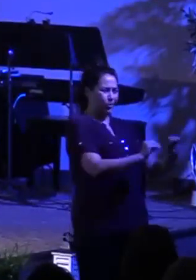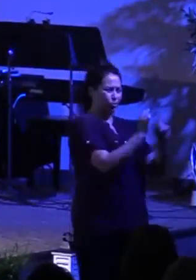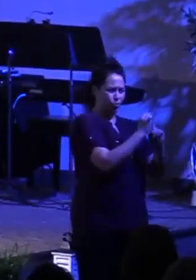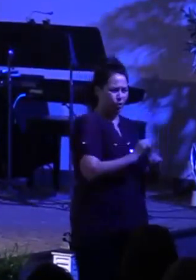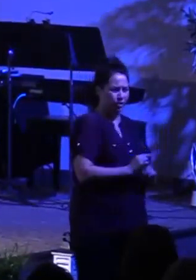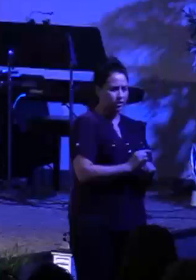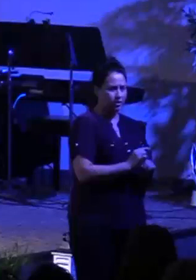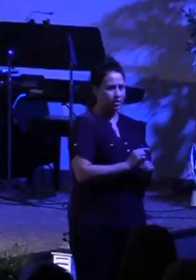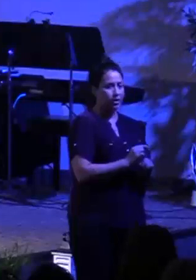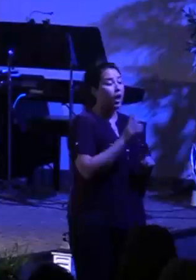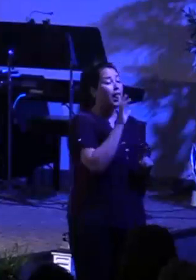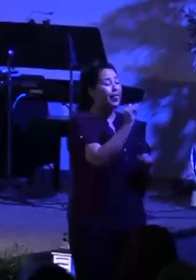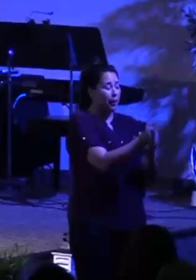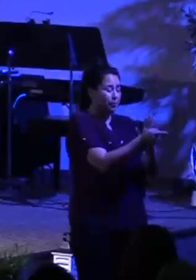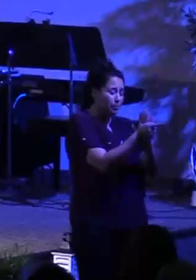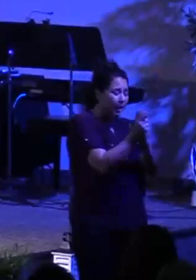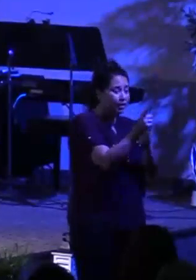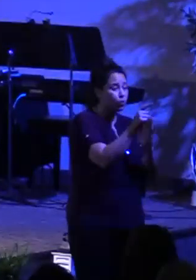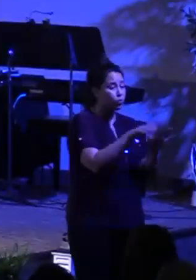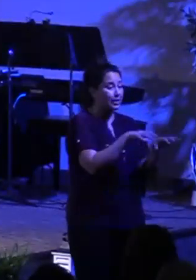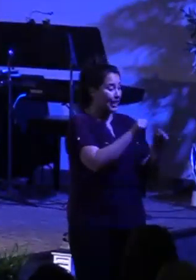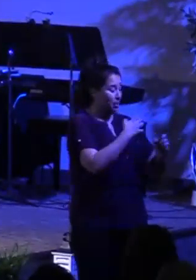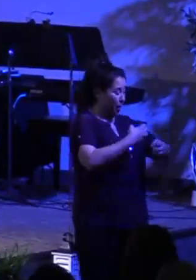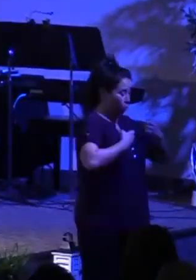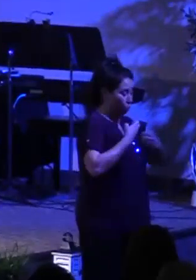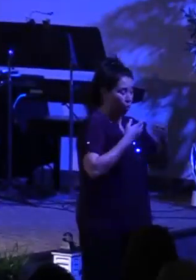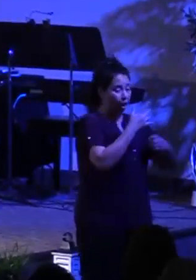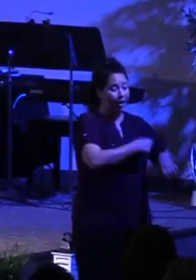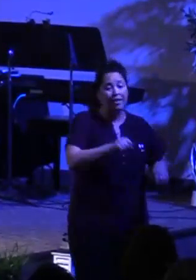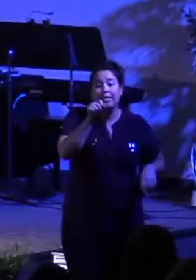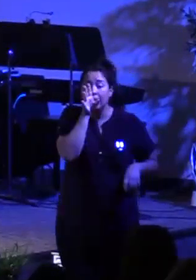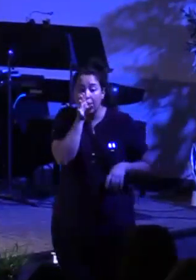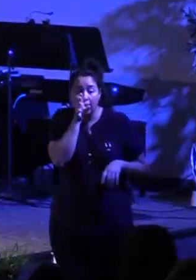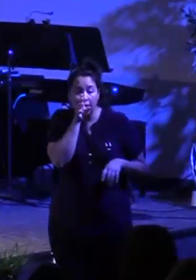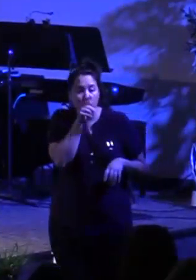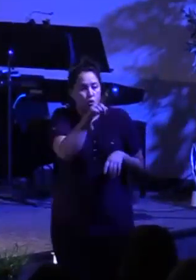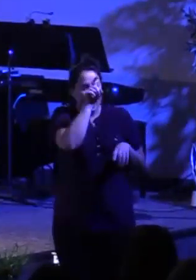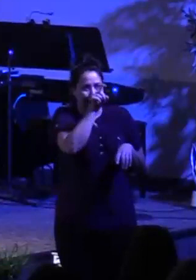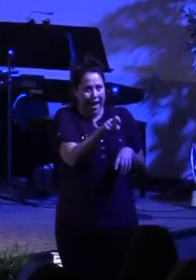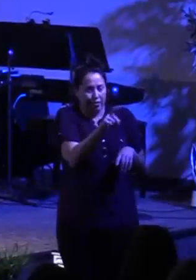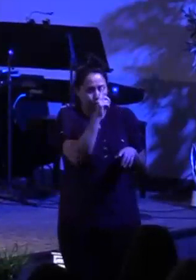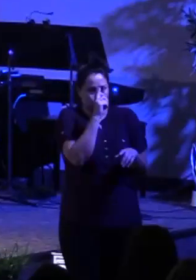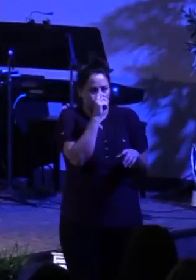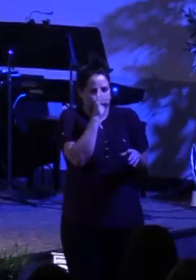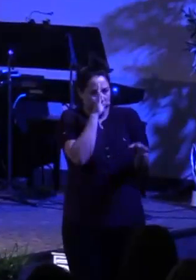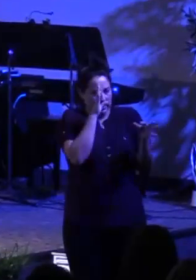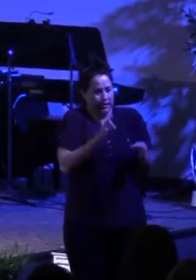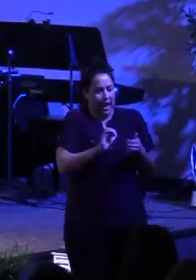The minute you start translating emotions to words, you have to process, you have to choose how to